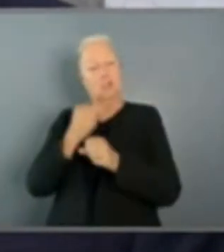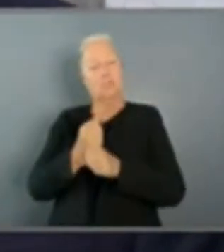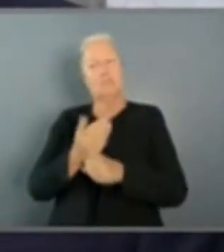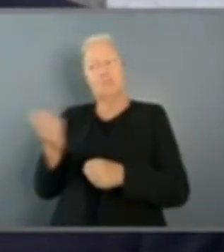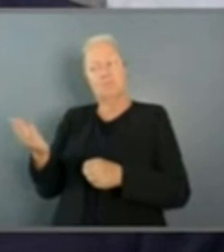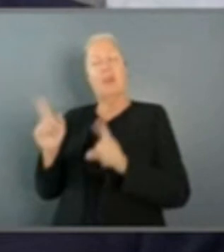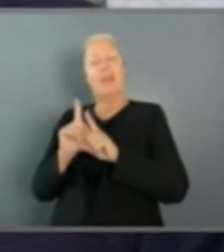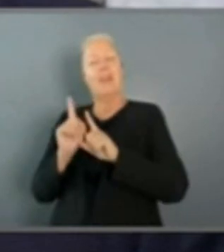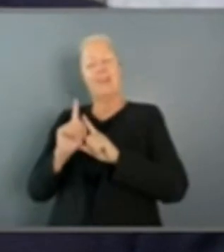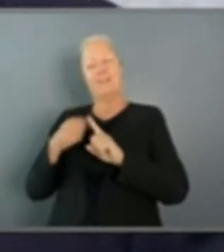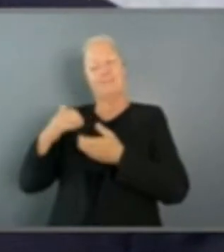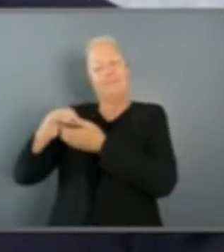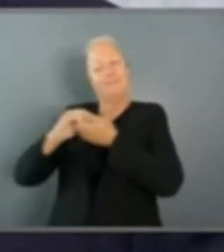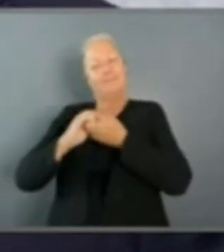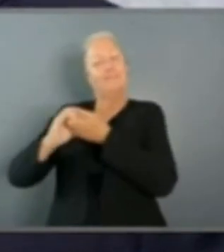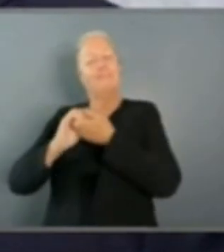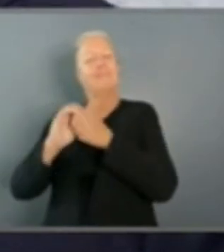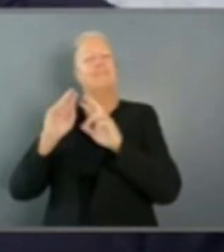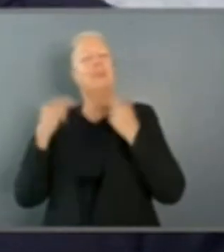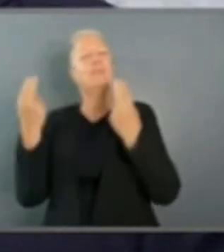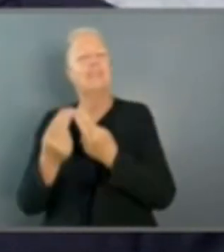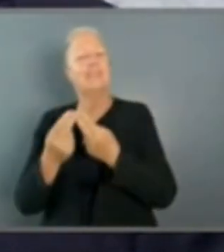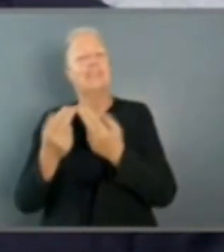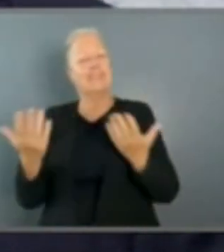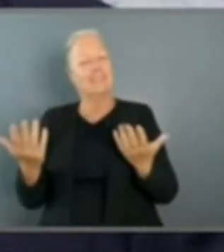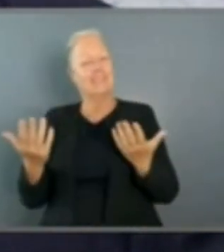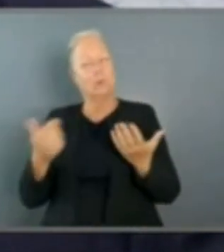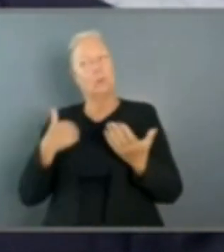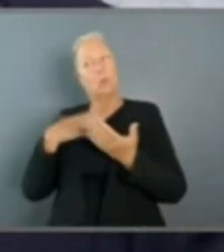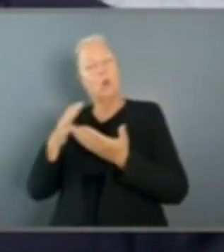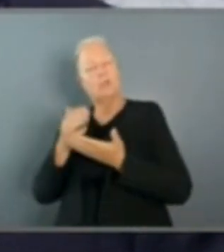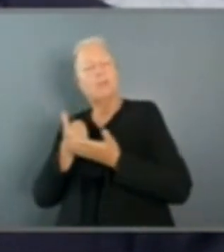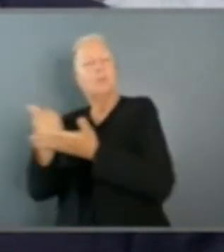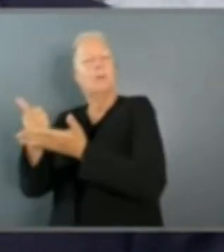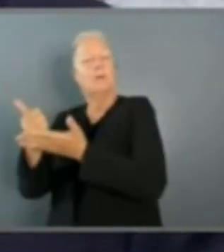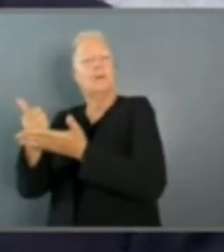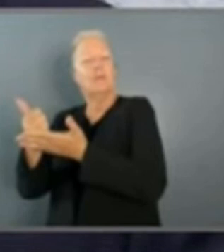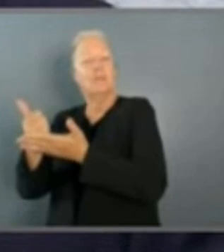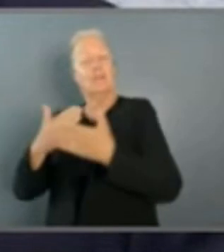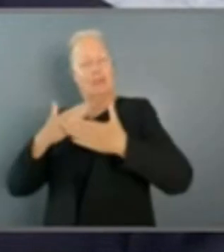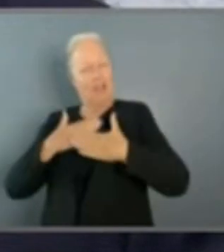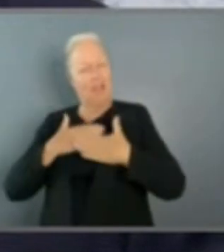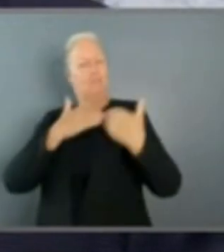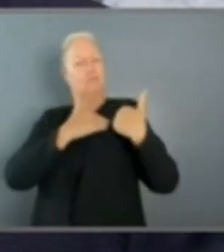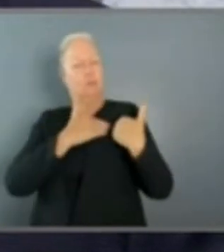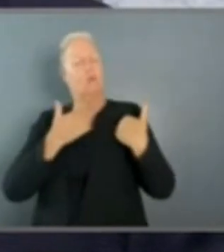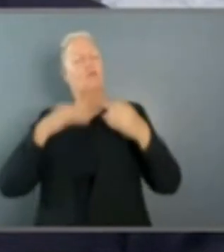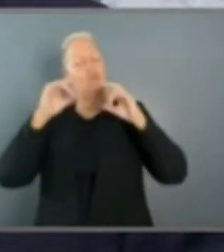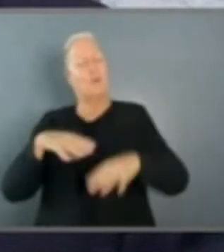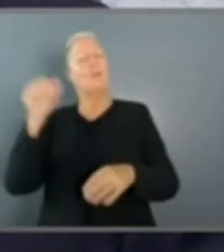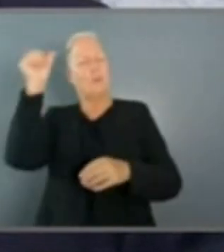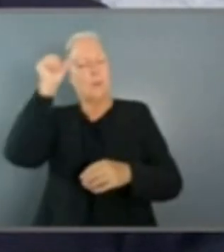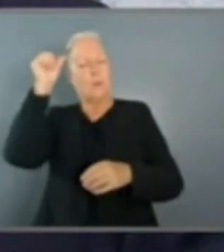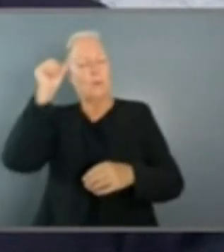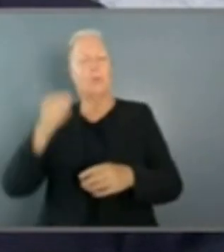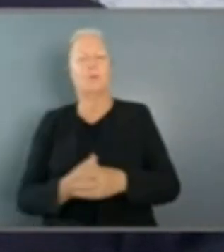Pacific neighbours, I think Australians understand that is one of our responsibilities, and as an advanced nation that has